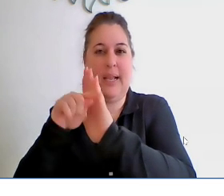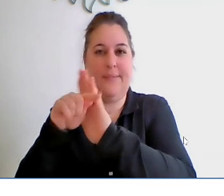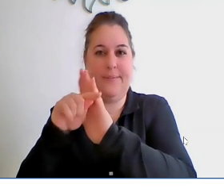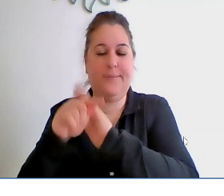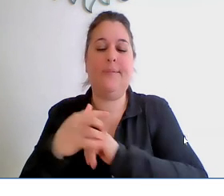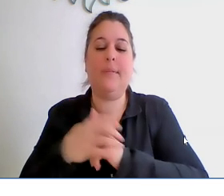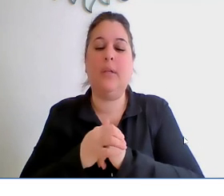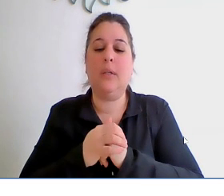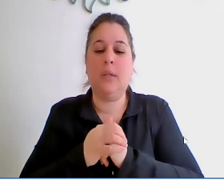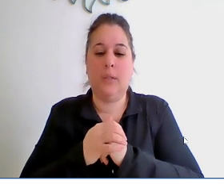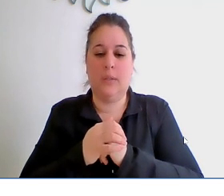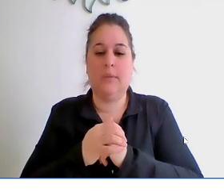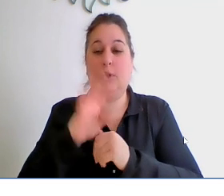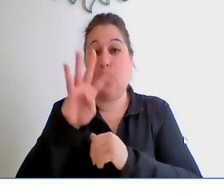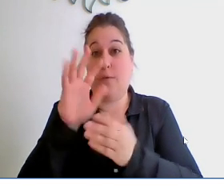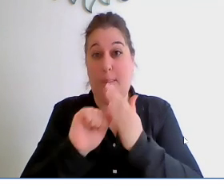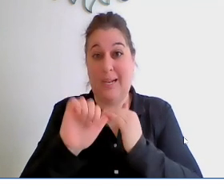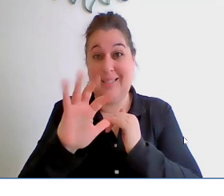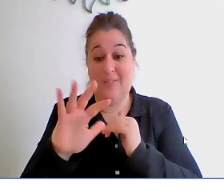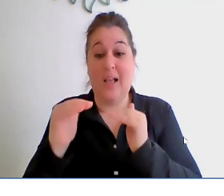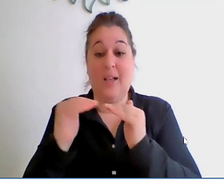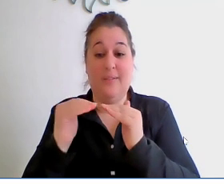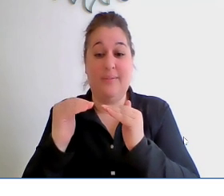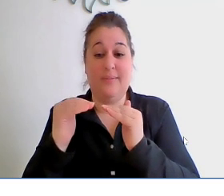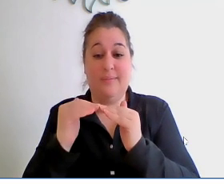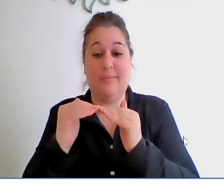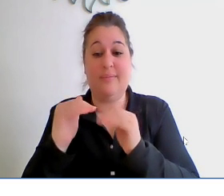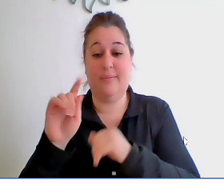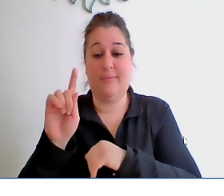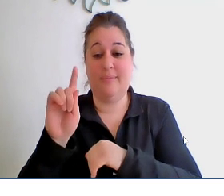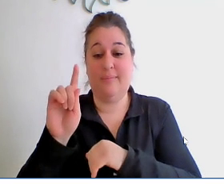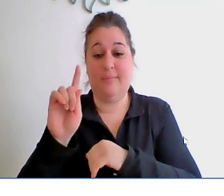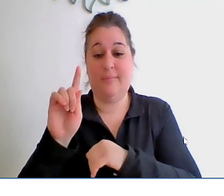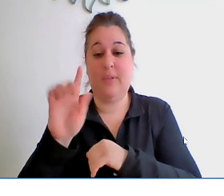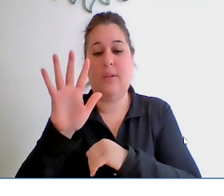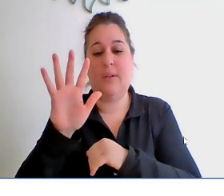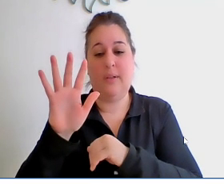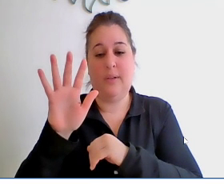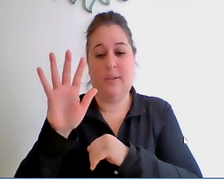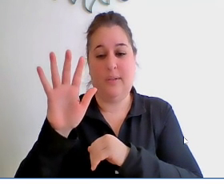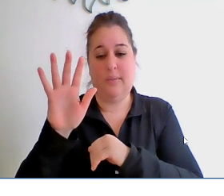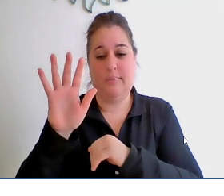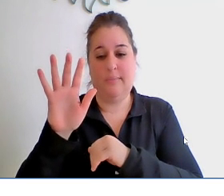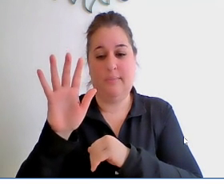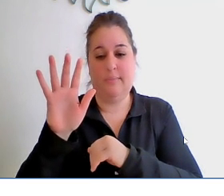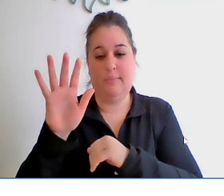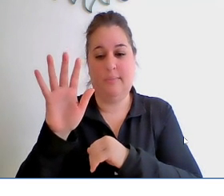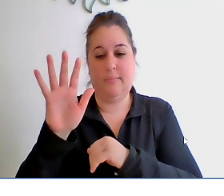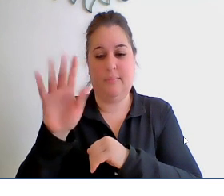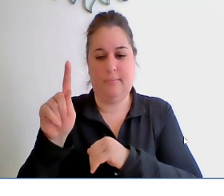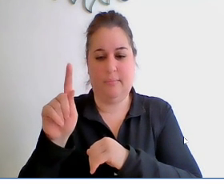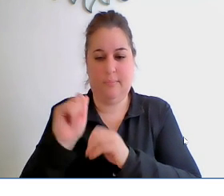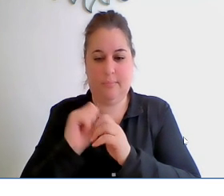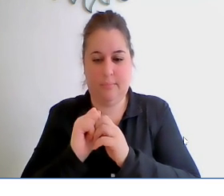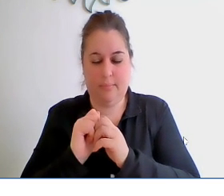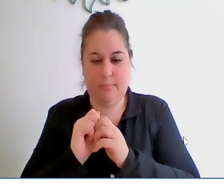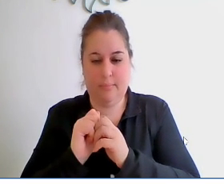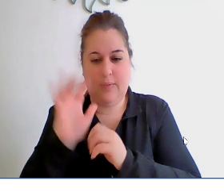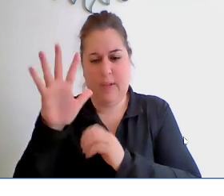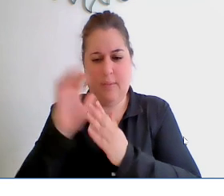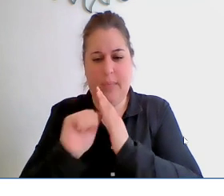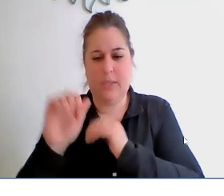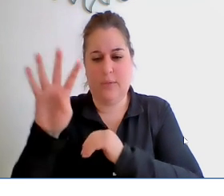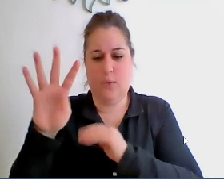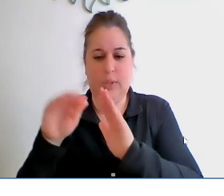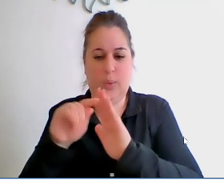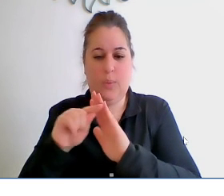1. Take the sign of the further number, negative, so negative 1. Here, different signs again. Similar to this one,